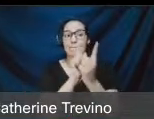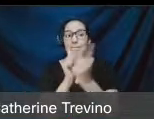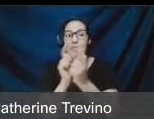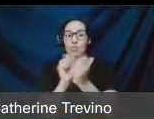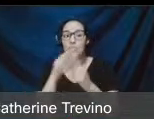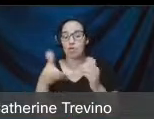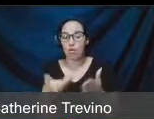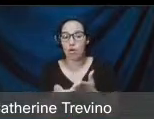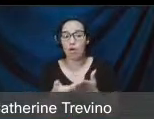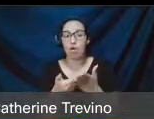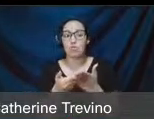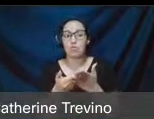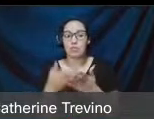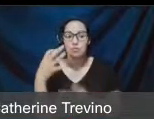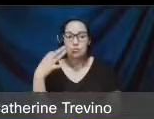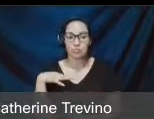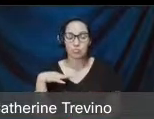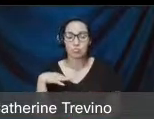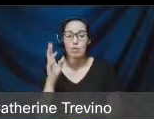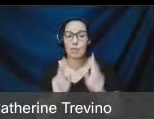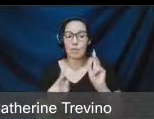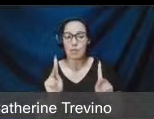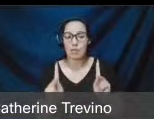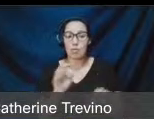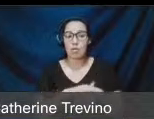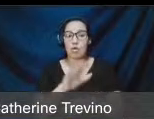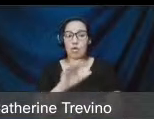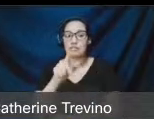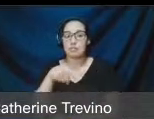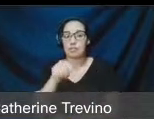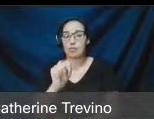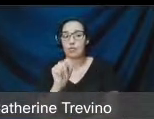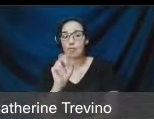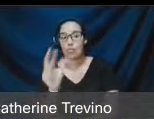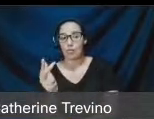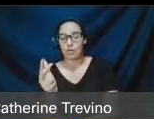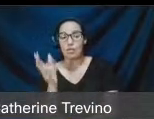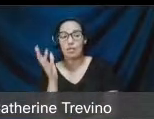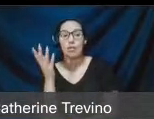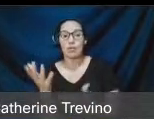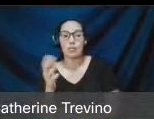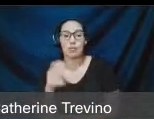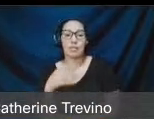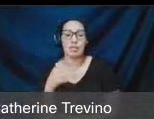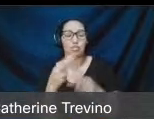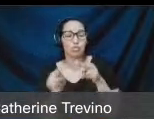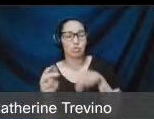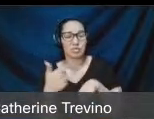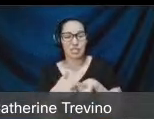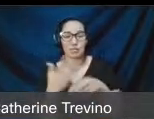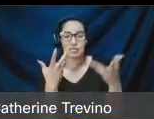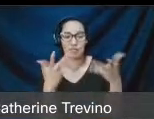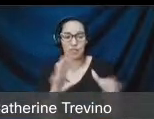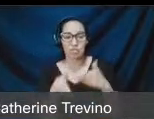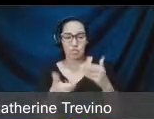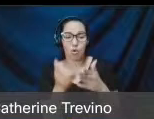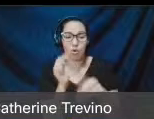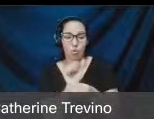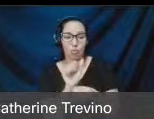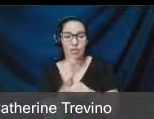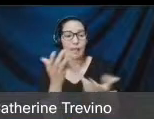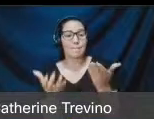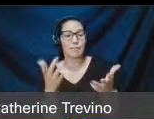make changes prior to the first board meeting in September on the 3rd. There is a likelihood that this will be too short a timeline to complete this work, and it may require